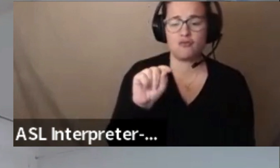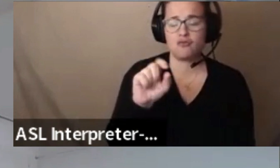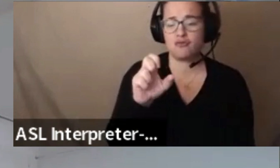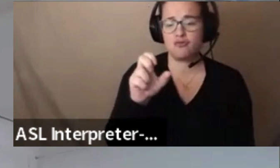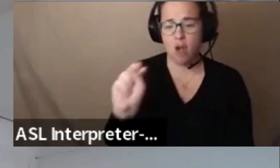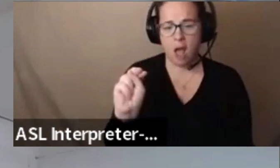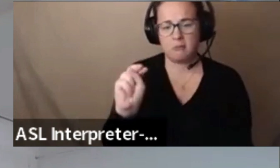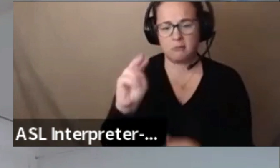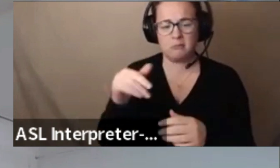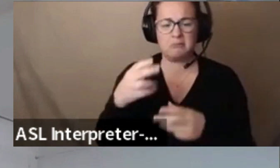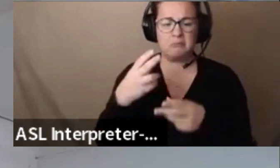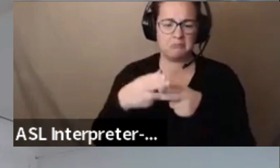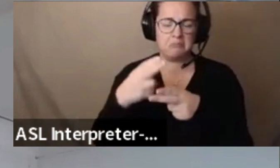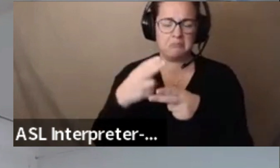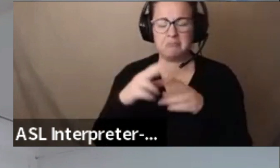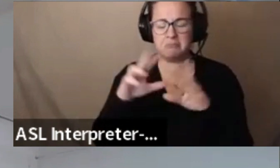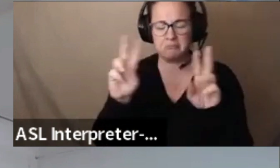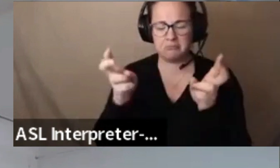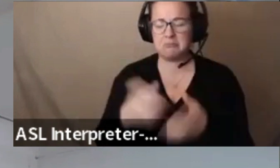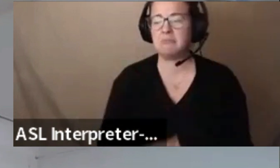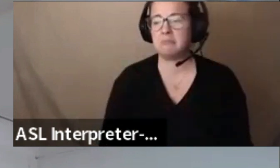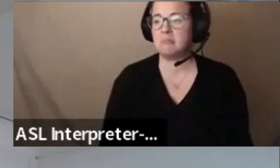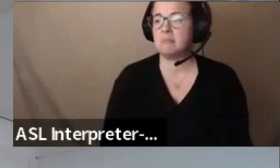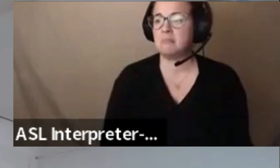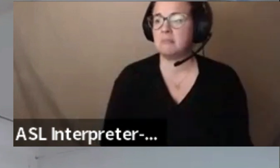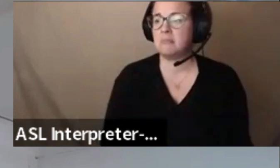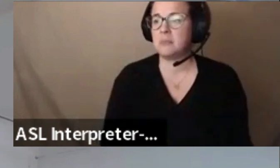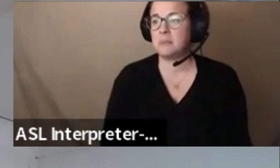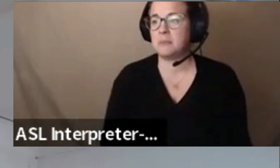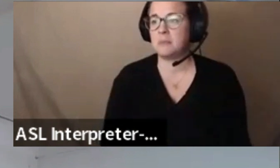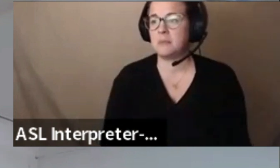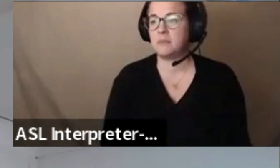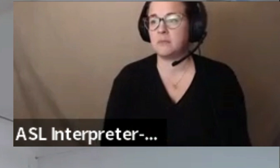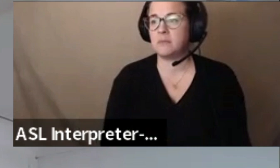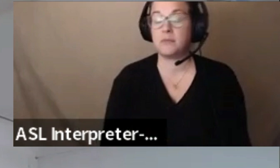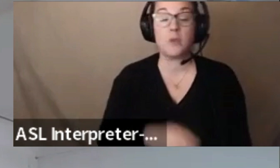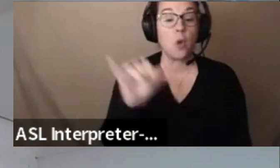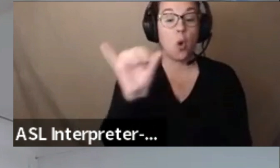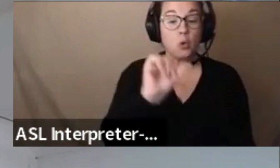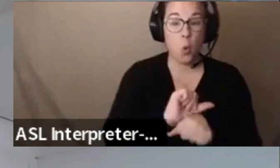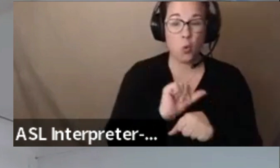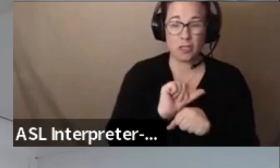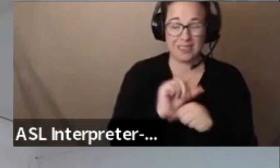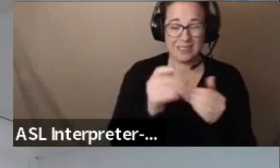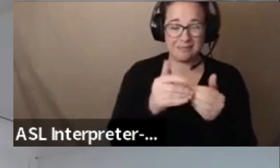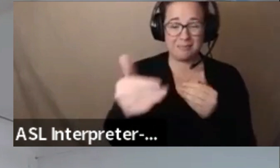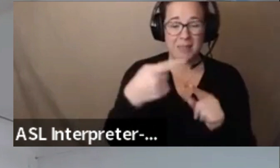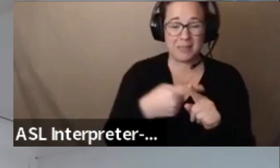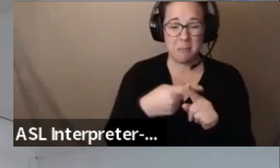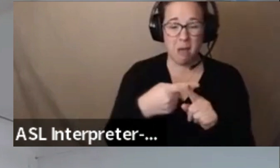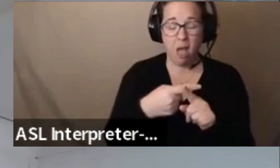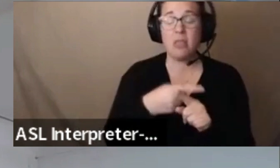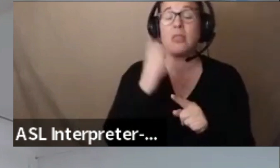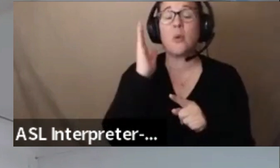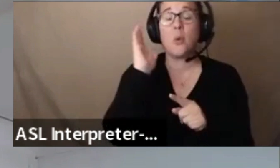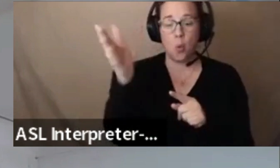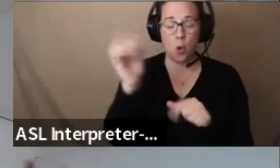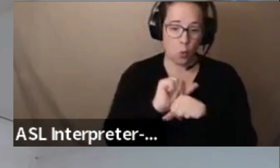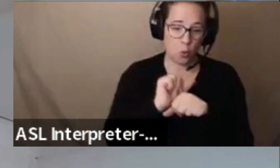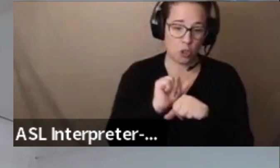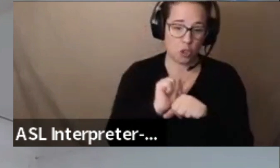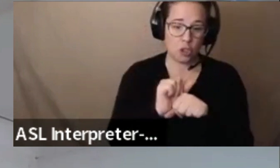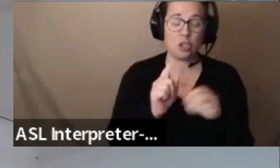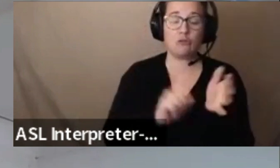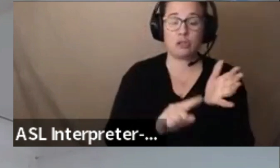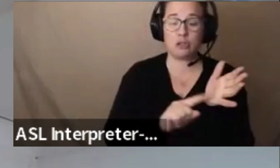Also, what I'm doing is I'm working later on in this month. I'm going to be doing an R&D, research